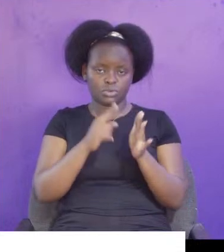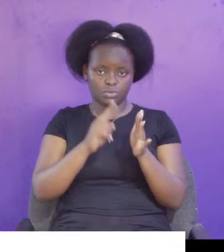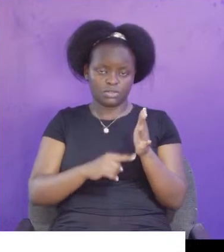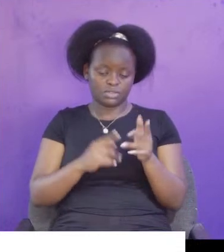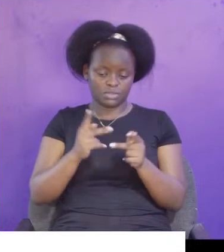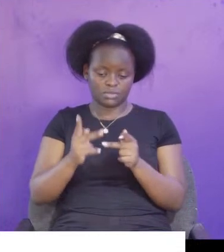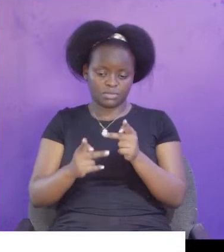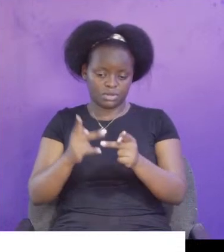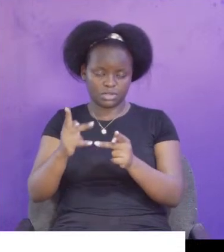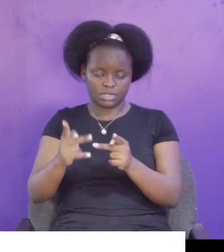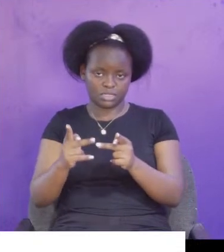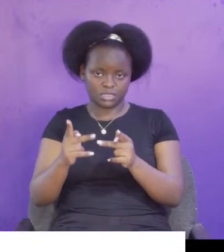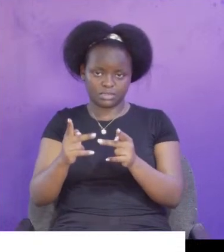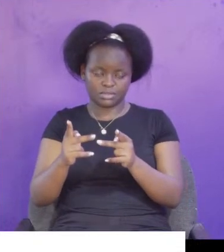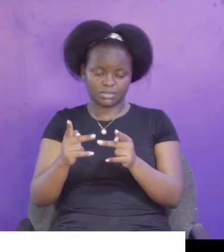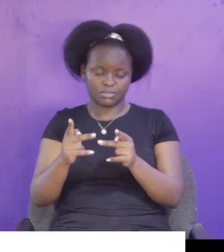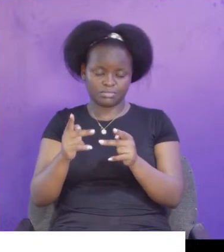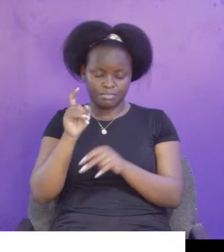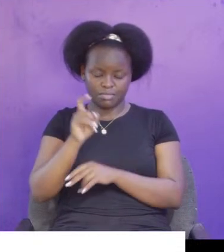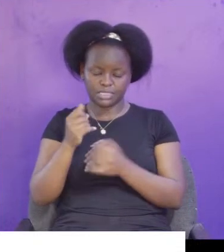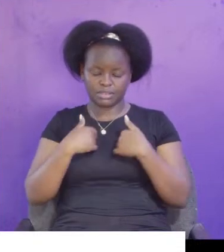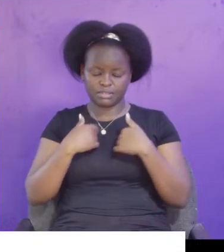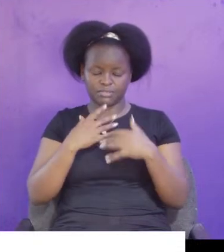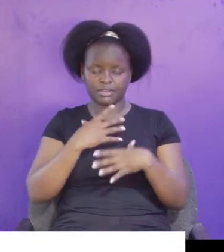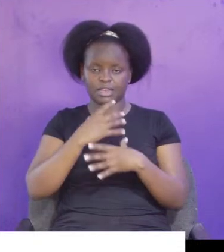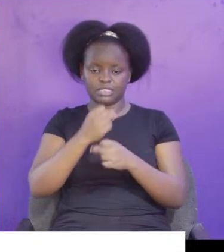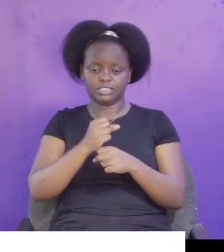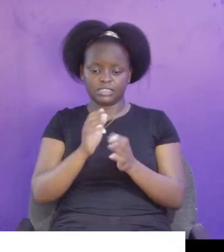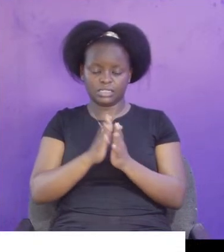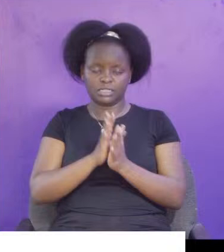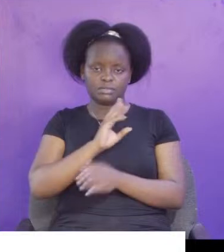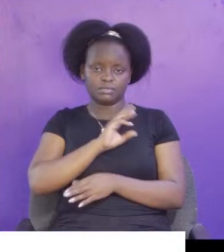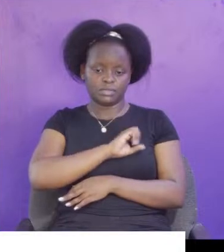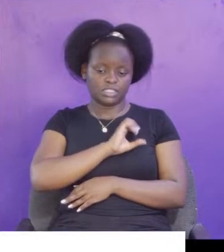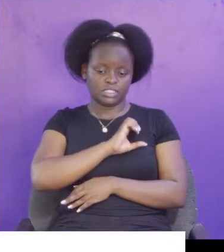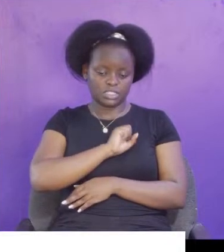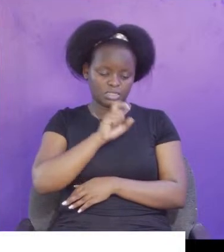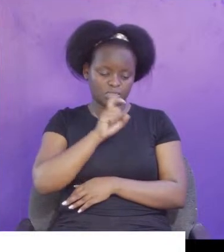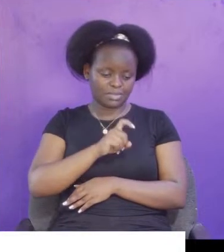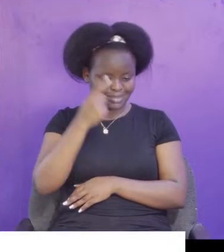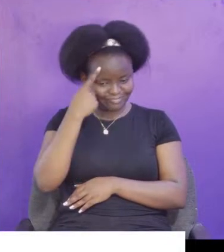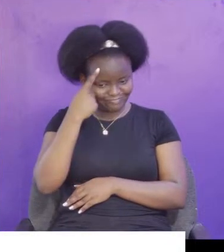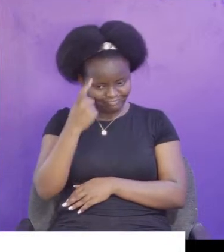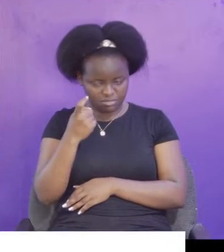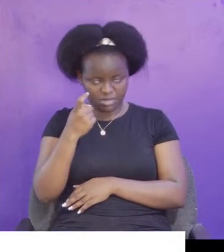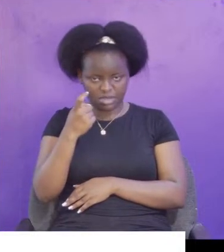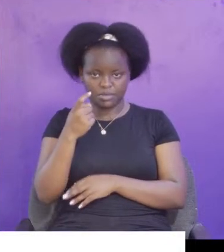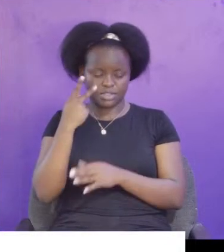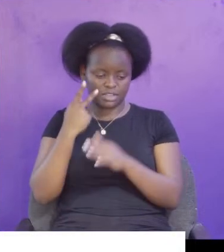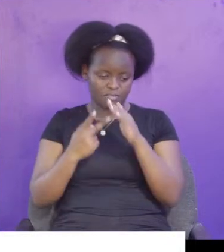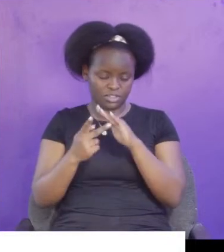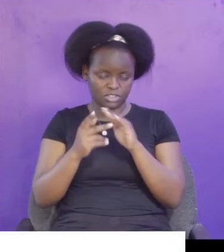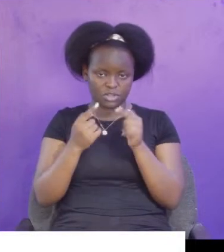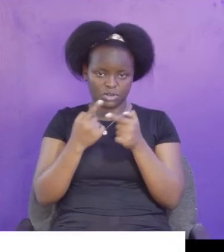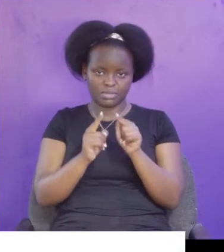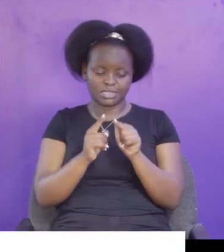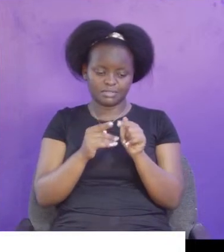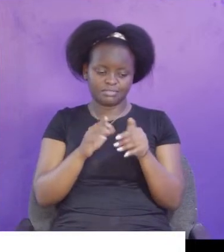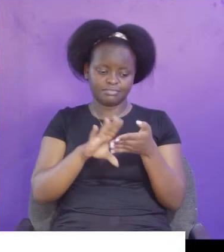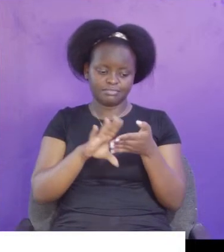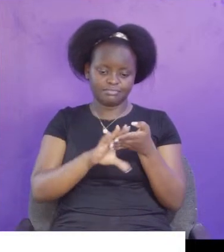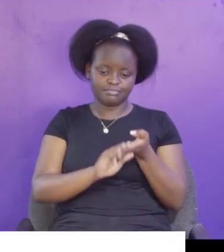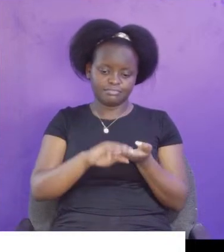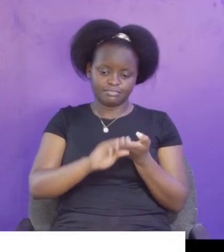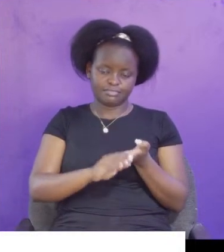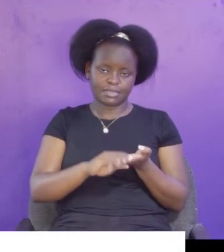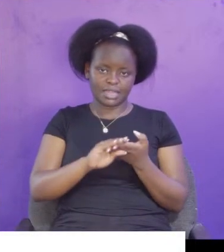courage and patience, that we must be stubborn on the vision, but agile on the details, adjusting our